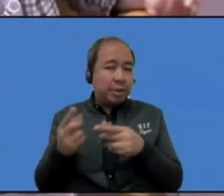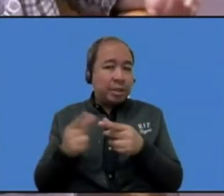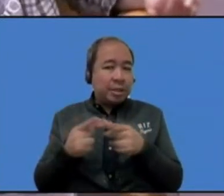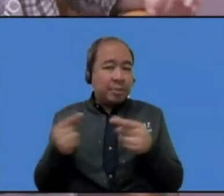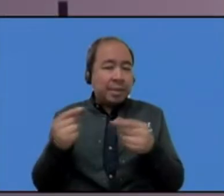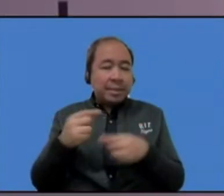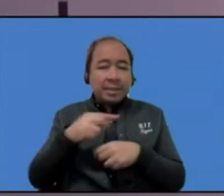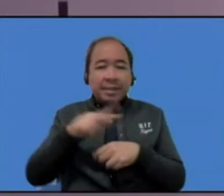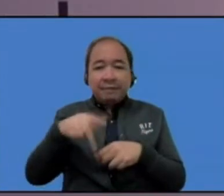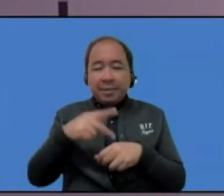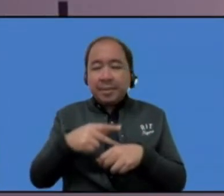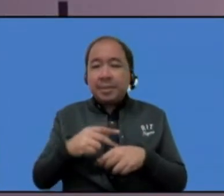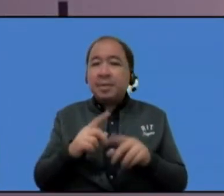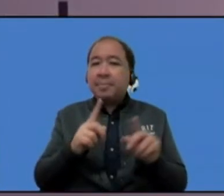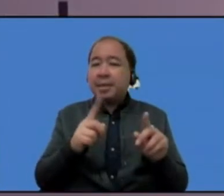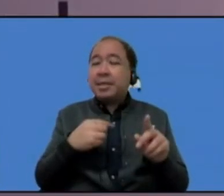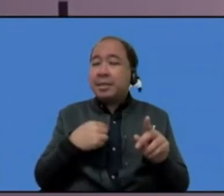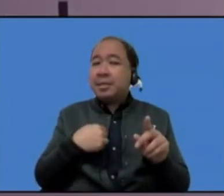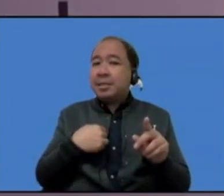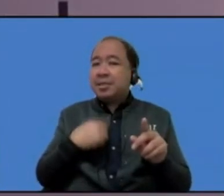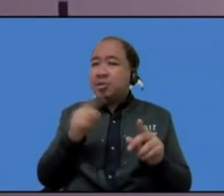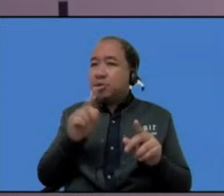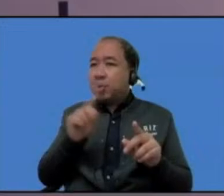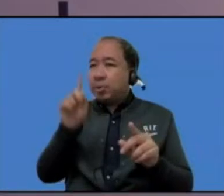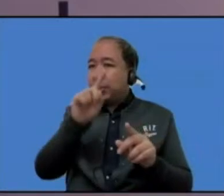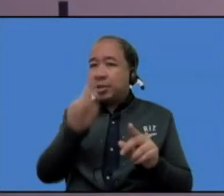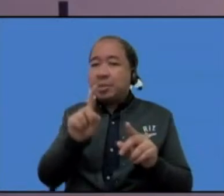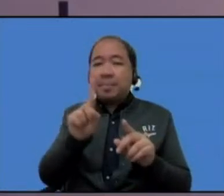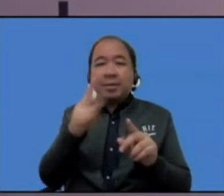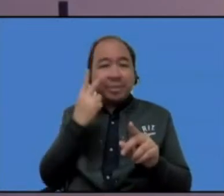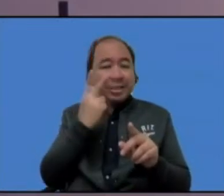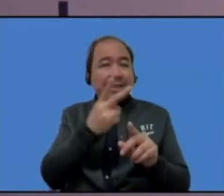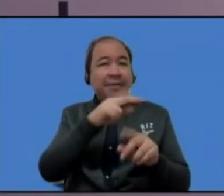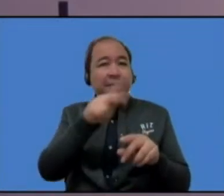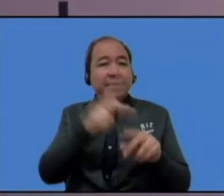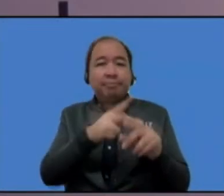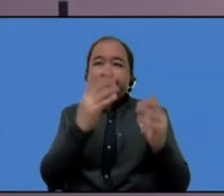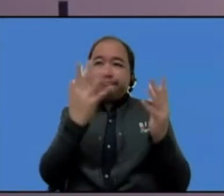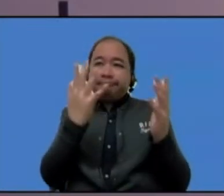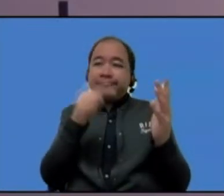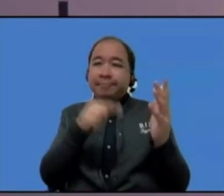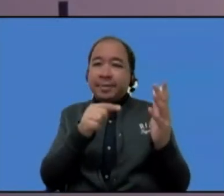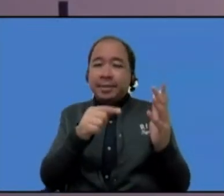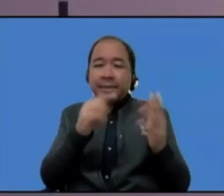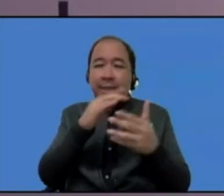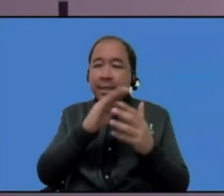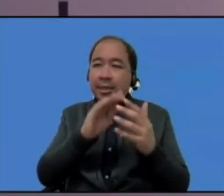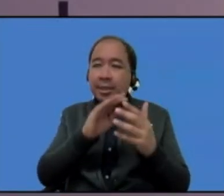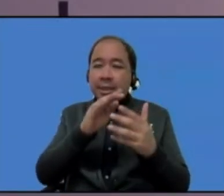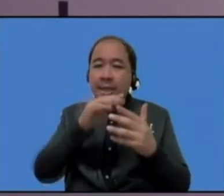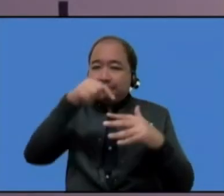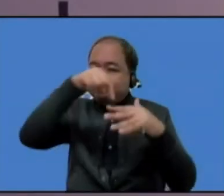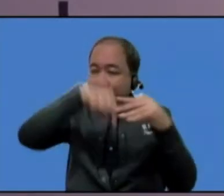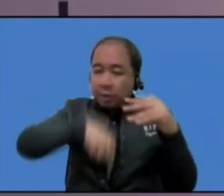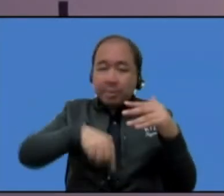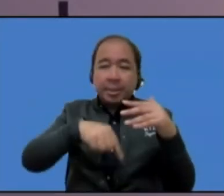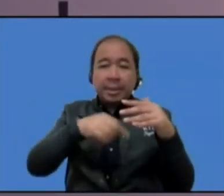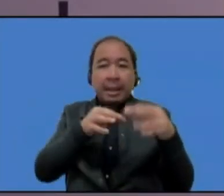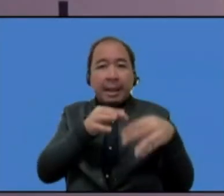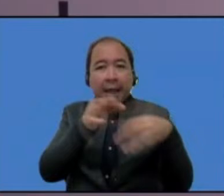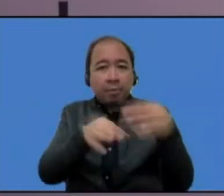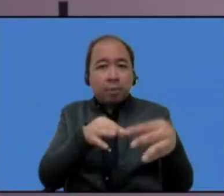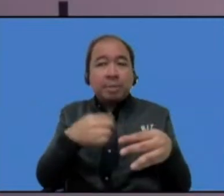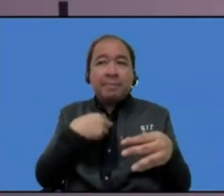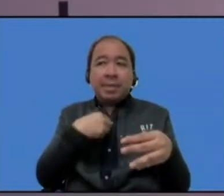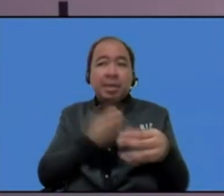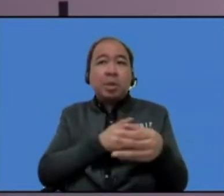but I really want to applaud Philippines. I mean, for a really comprehensive approach. I've been there last year. I